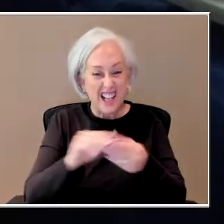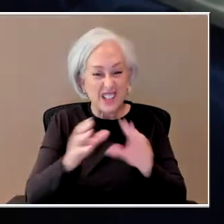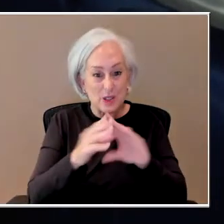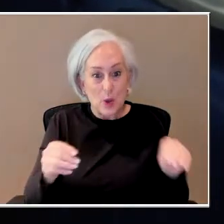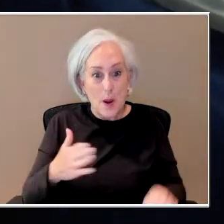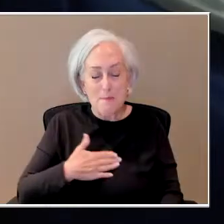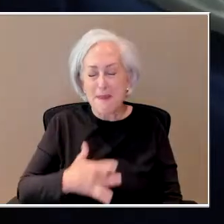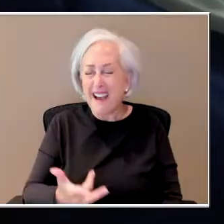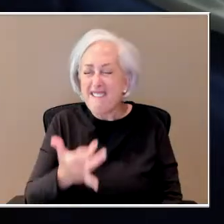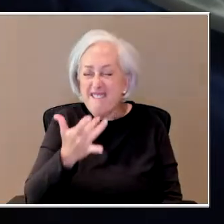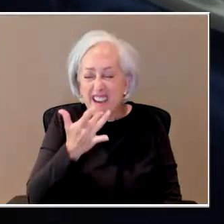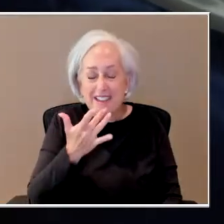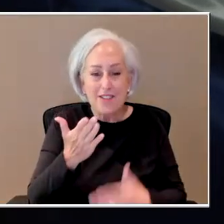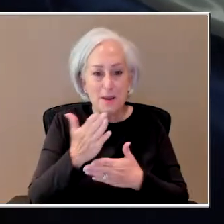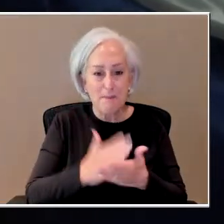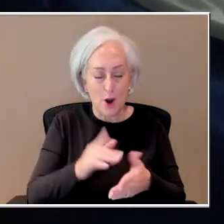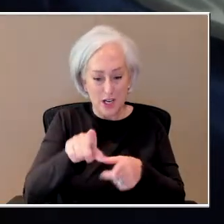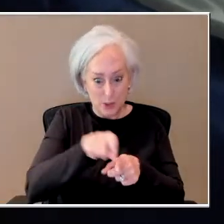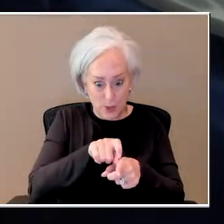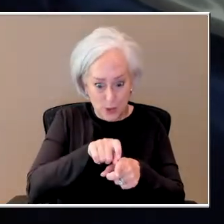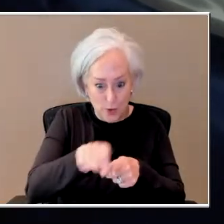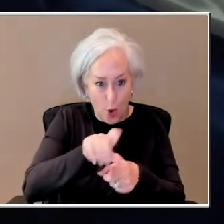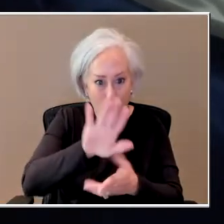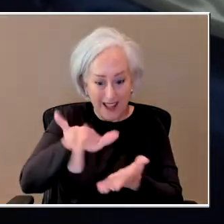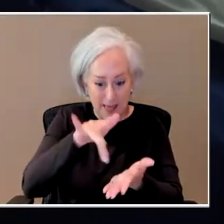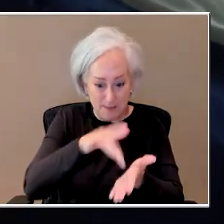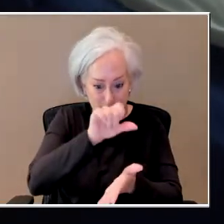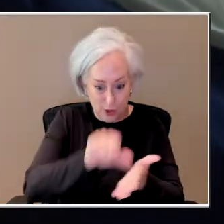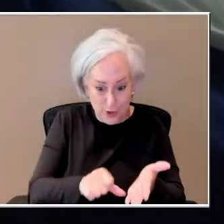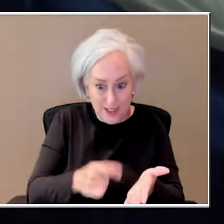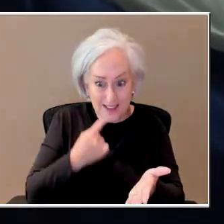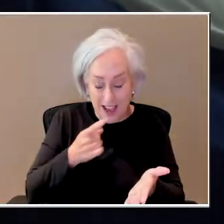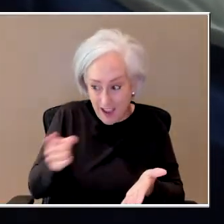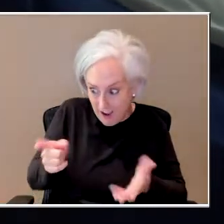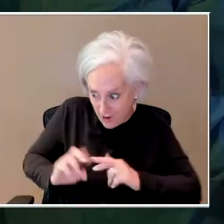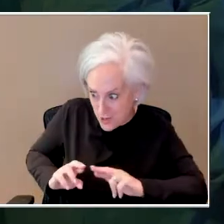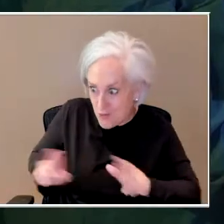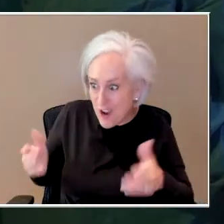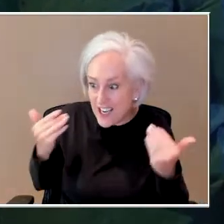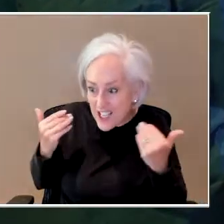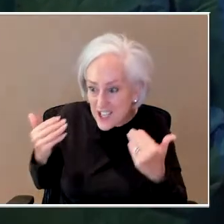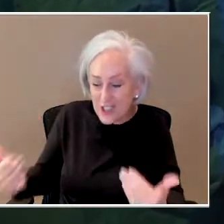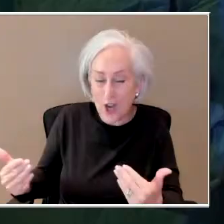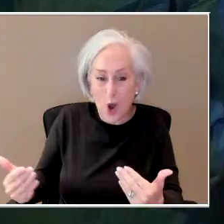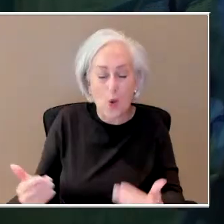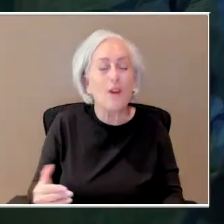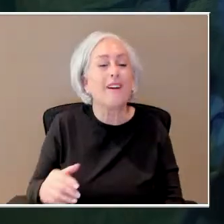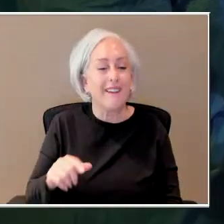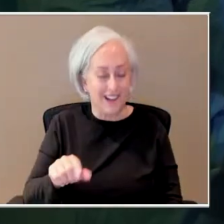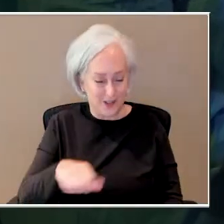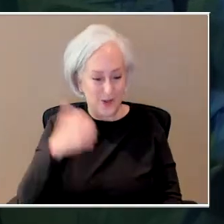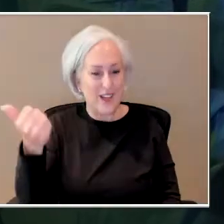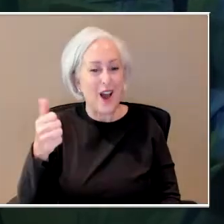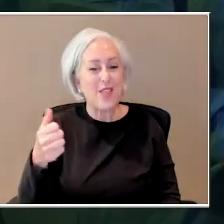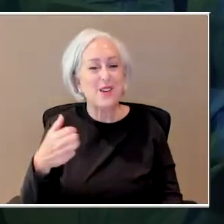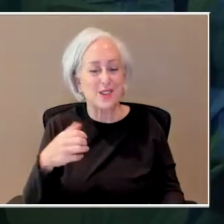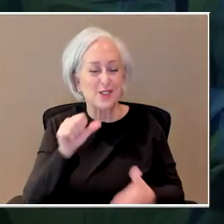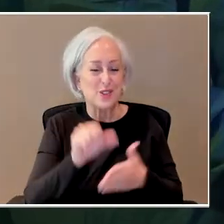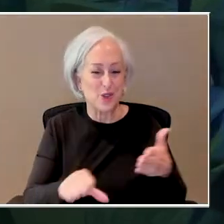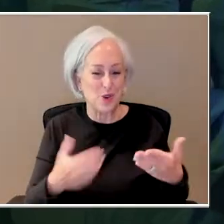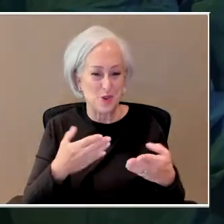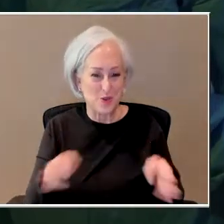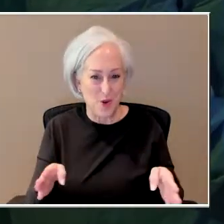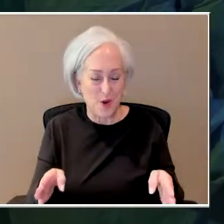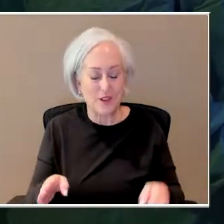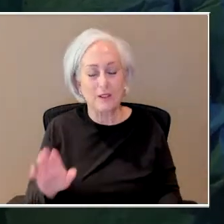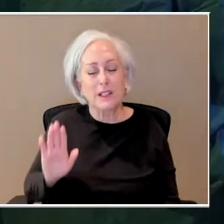in the middle of the surgery and say, hey, are you ready to go? You're talking to each other in the ORs across town. Brennan's care, of course, was handled at Children's